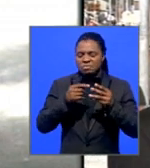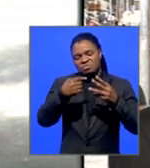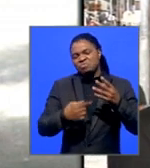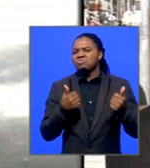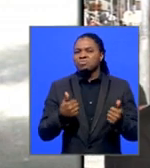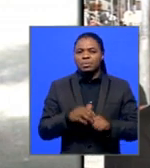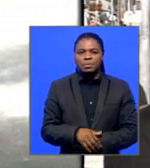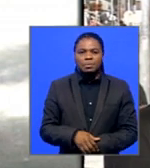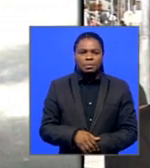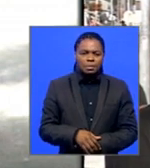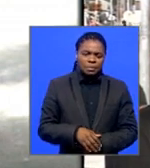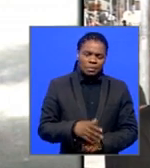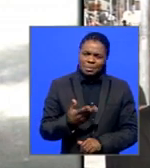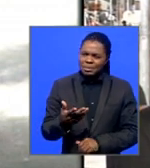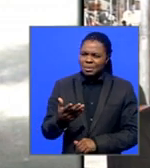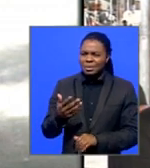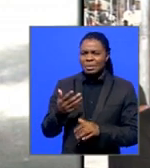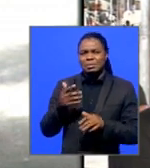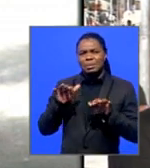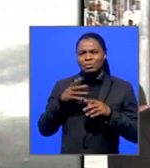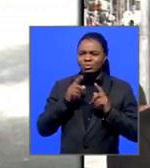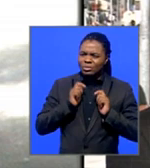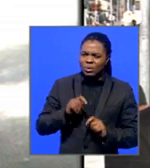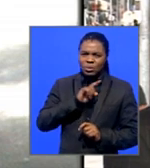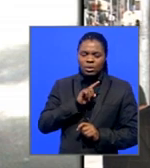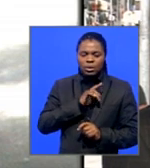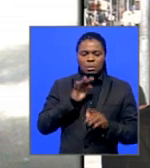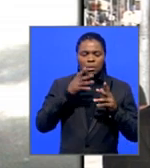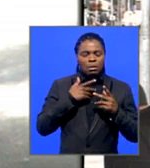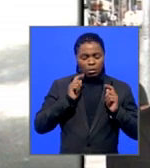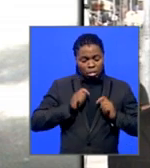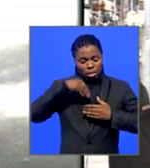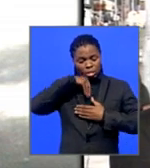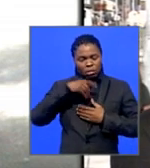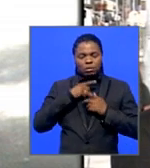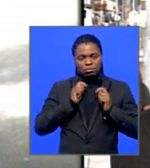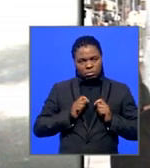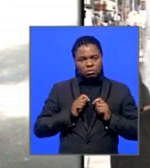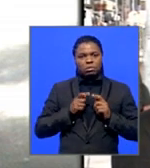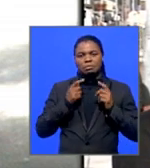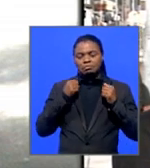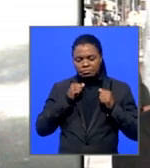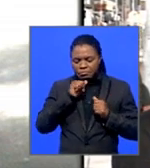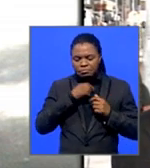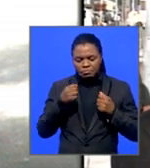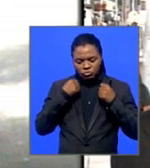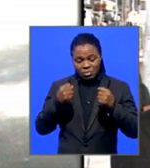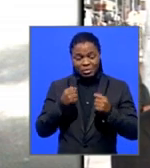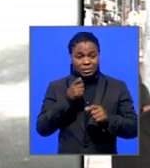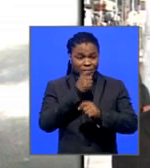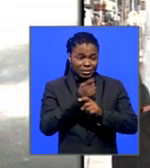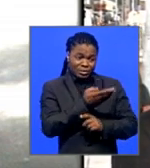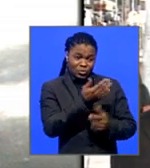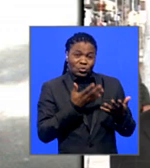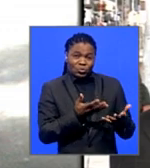morning that they are quite tired of this thing of people driving when they're tired. They see it a lot with taxis, and he said that they